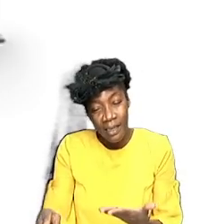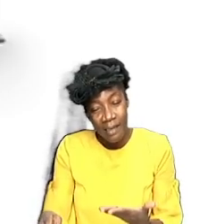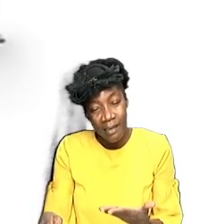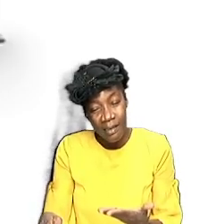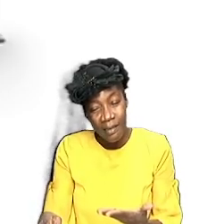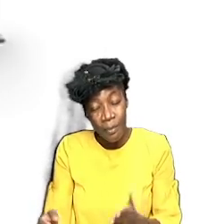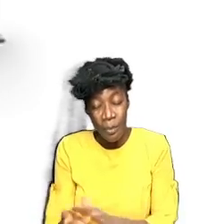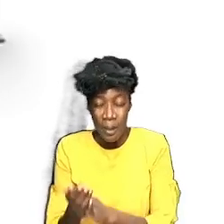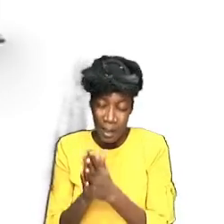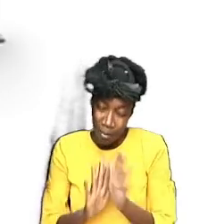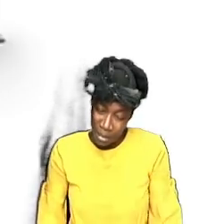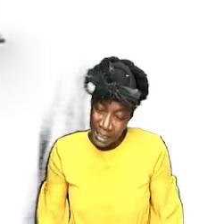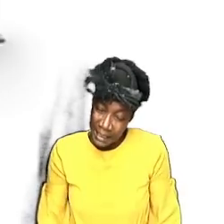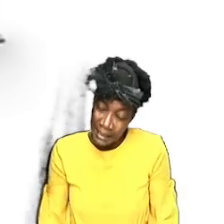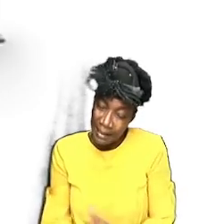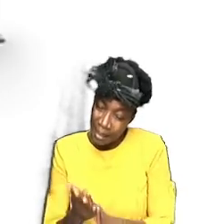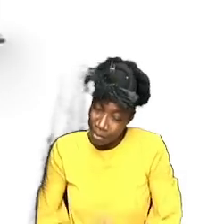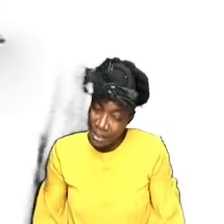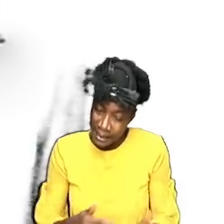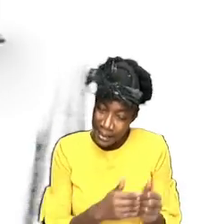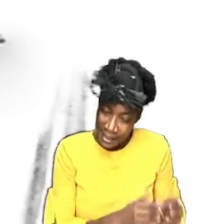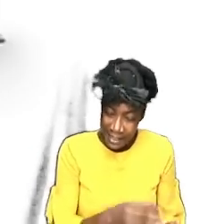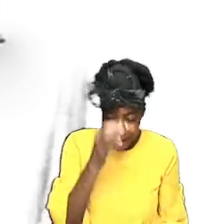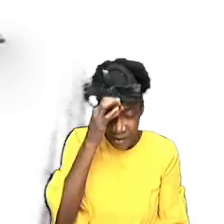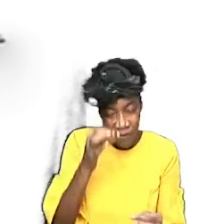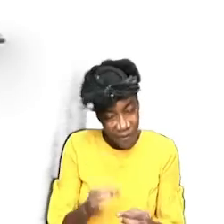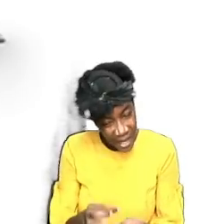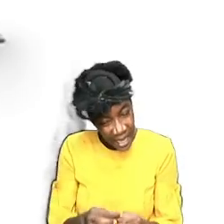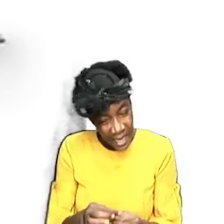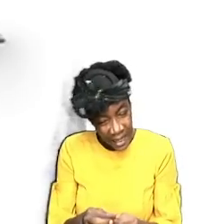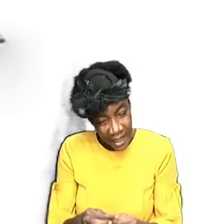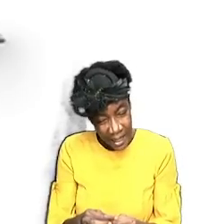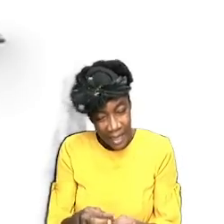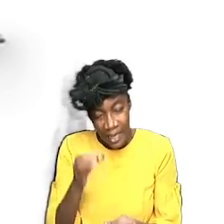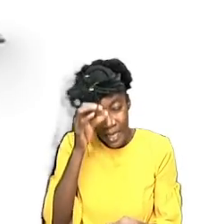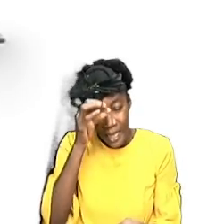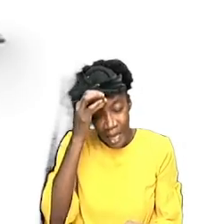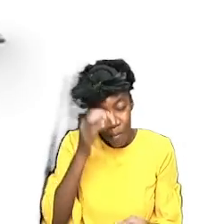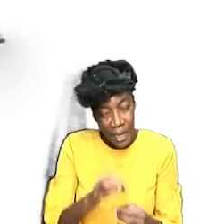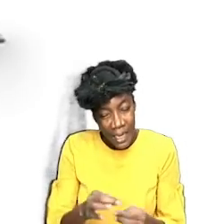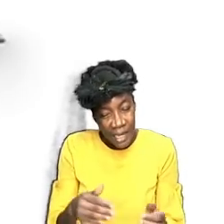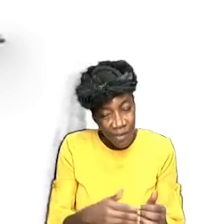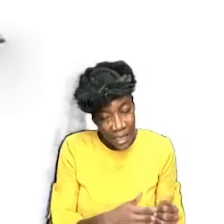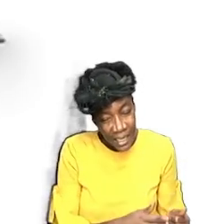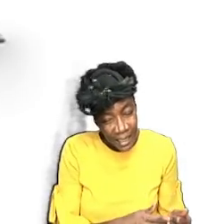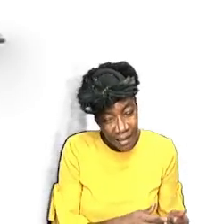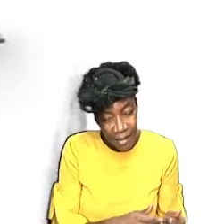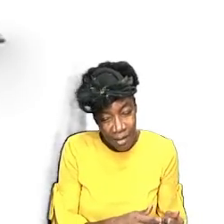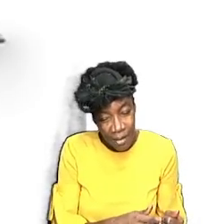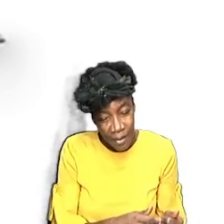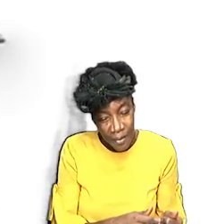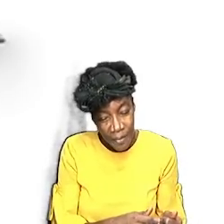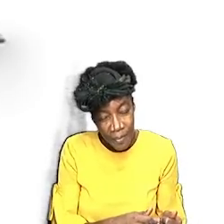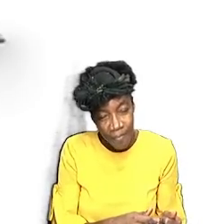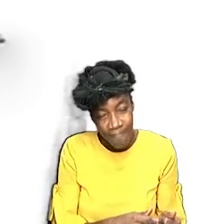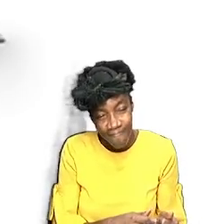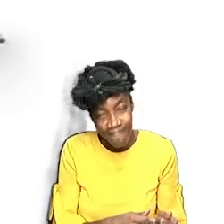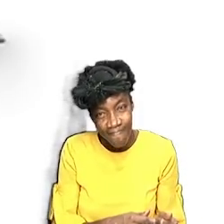mind, peace. Peace leads to faith, which is belief, and belief leads us into having, praise God, as it